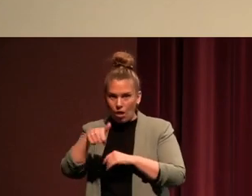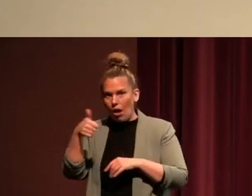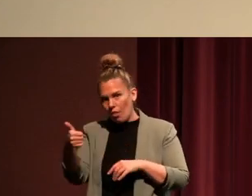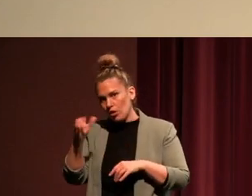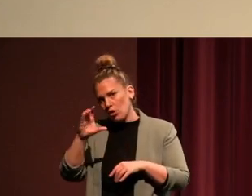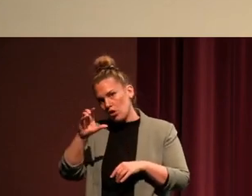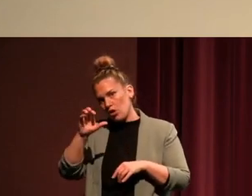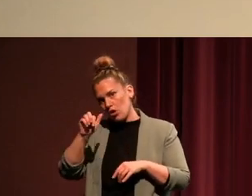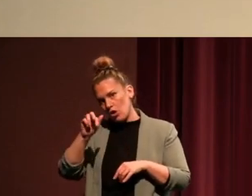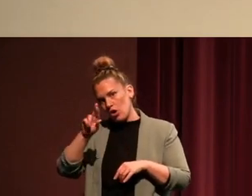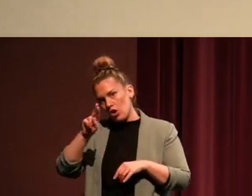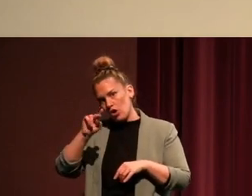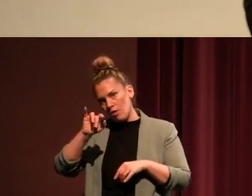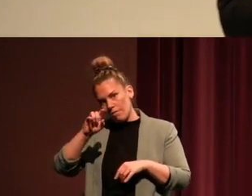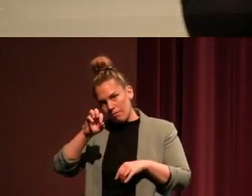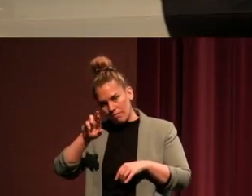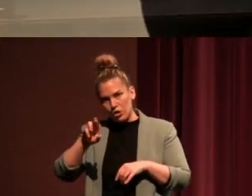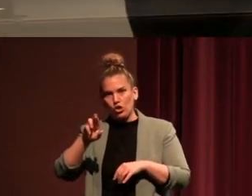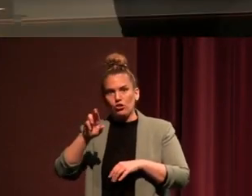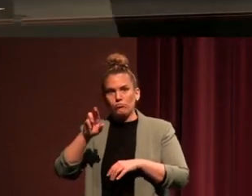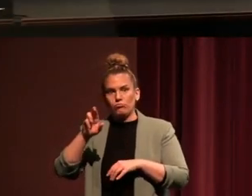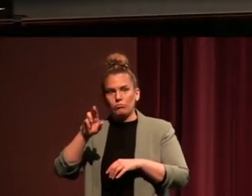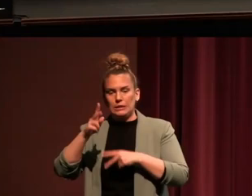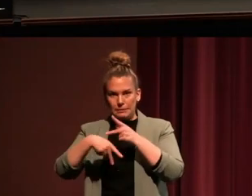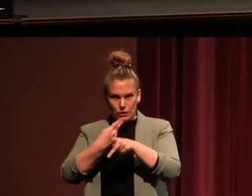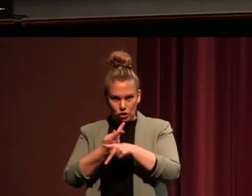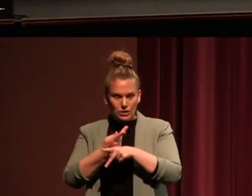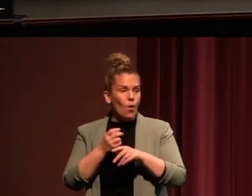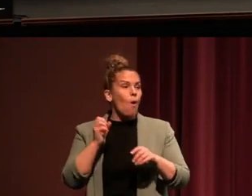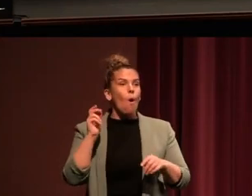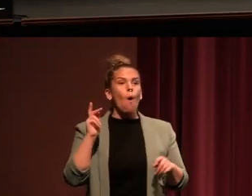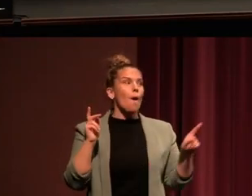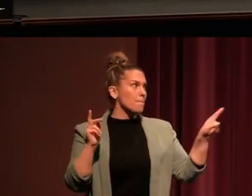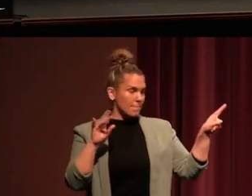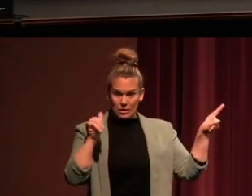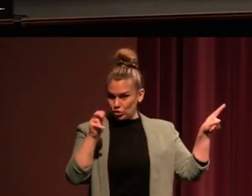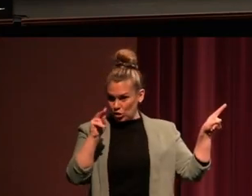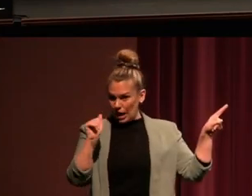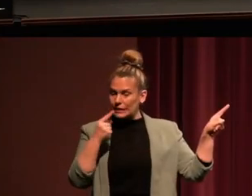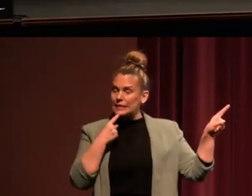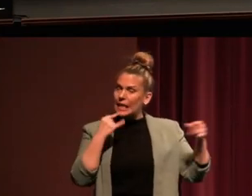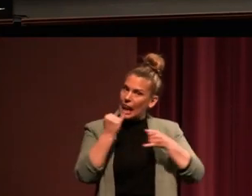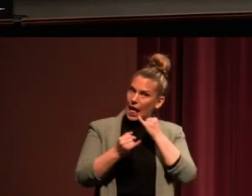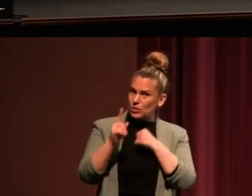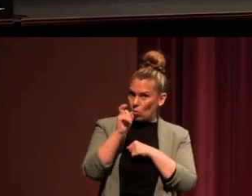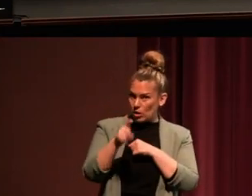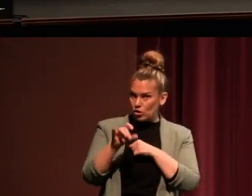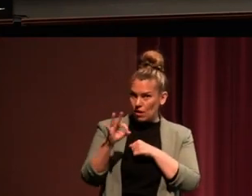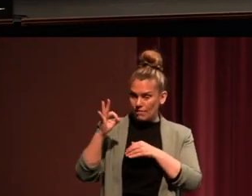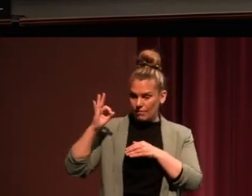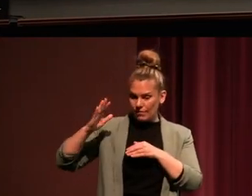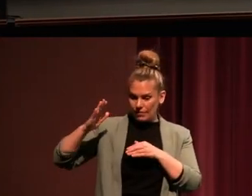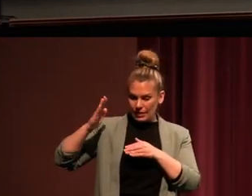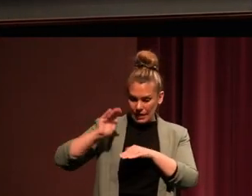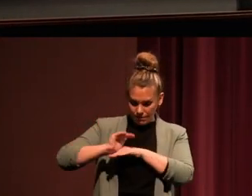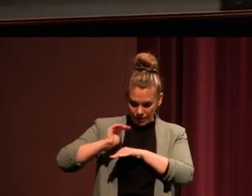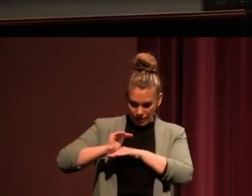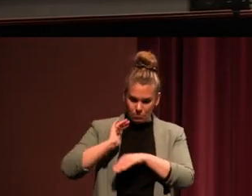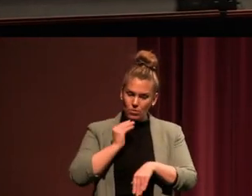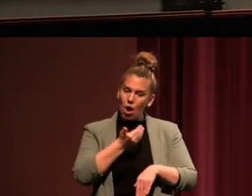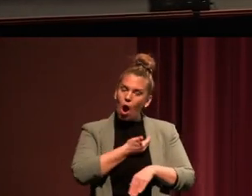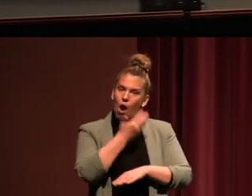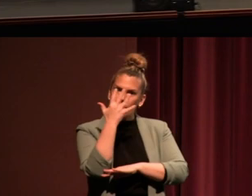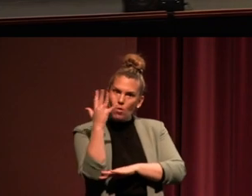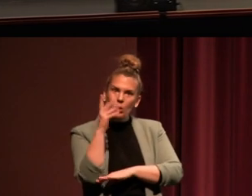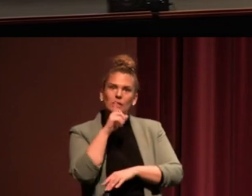All right. Our last question of the evening. Our forests will be experiencing a hotter,